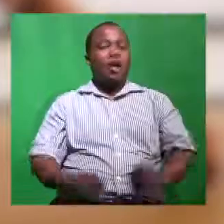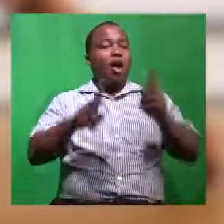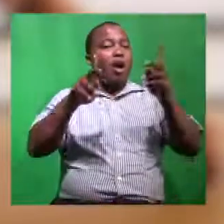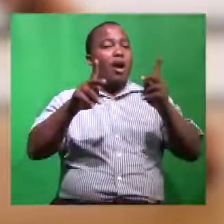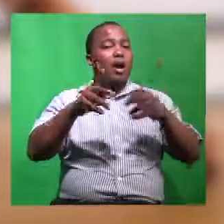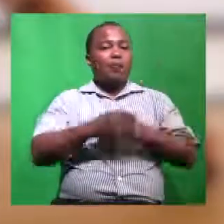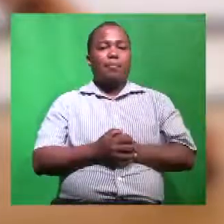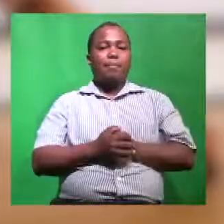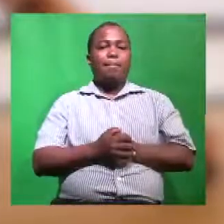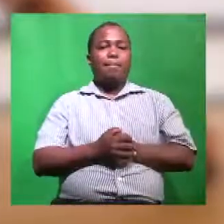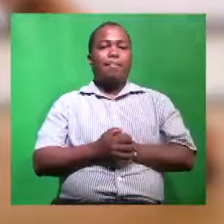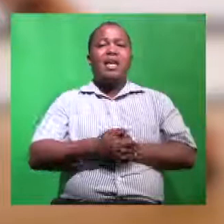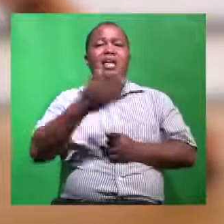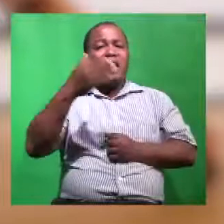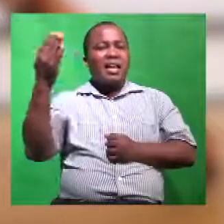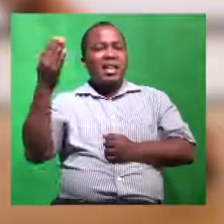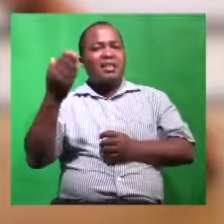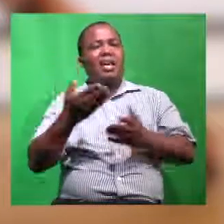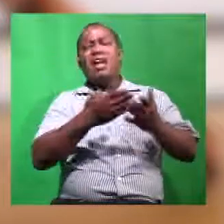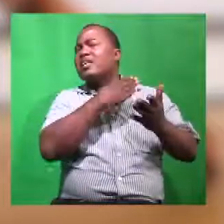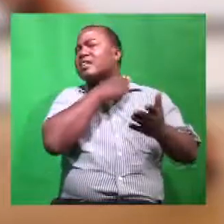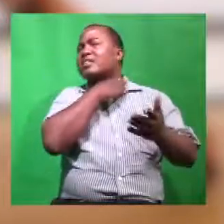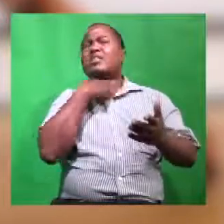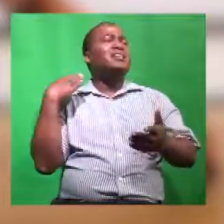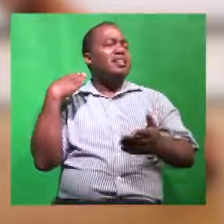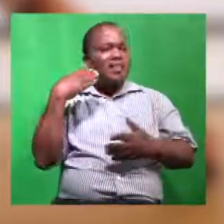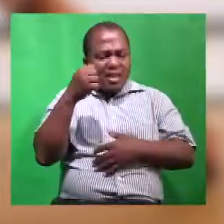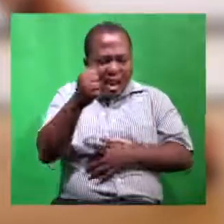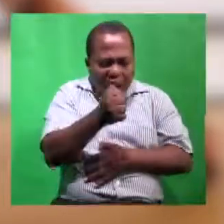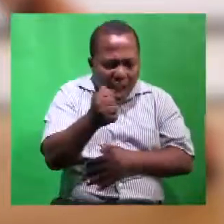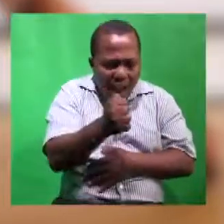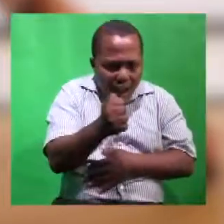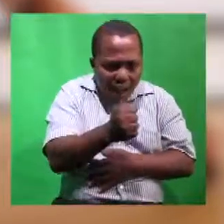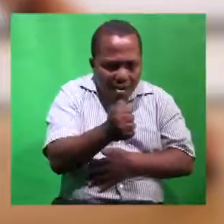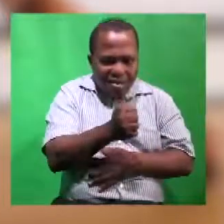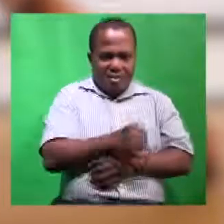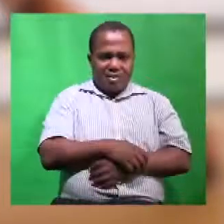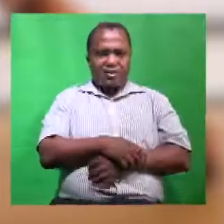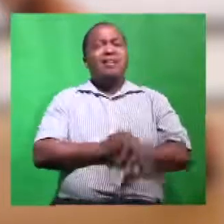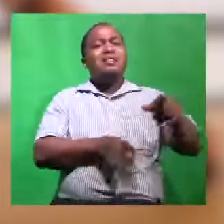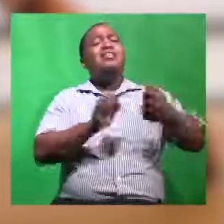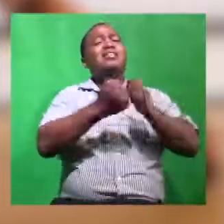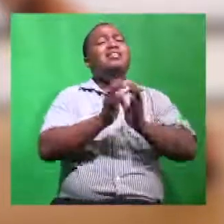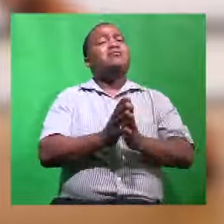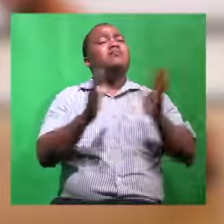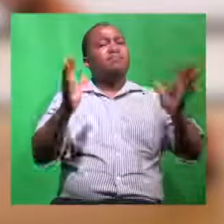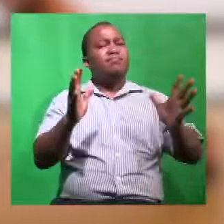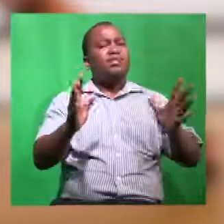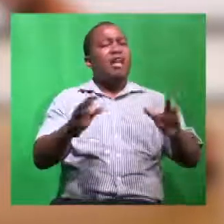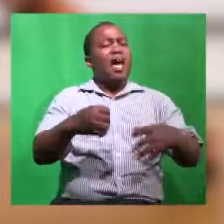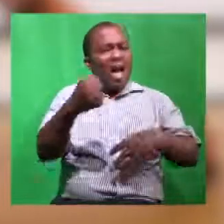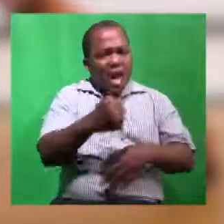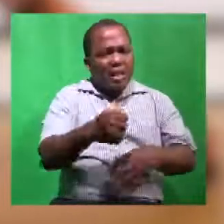Another one, killing elders. Killing elders also, concerning killing elders is another problems. Killing elders in